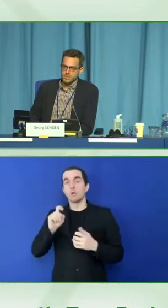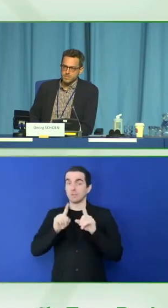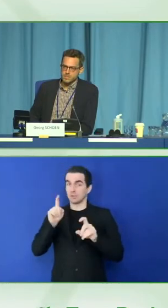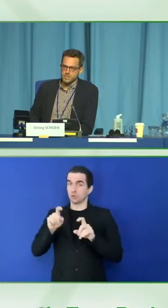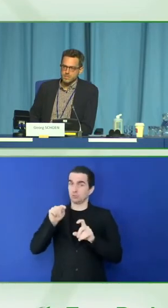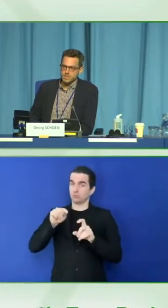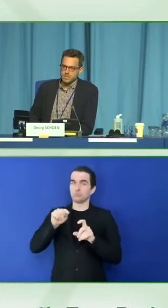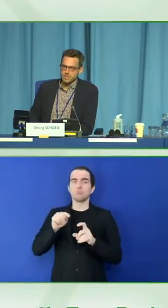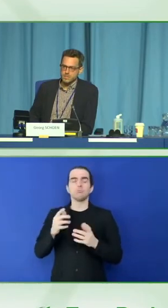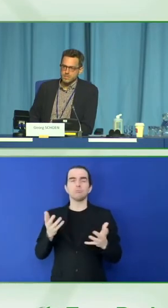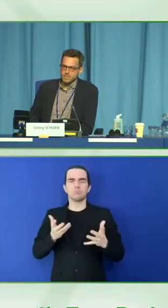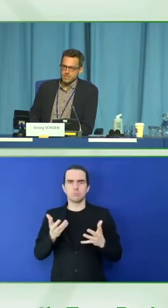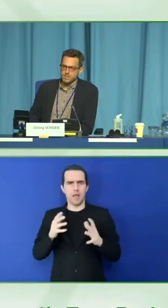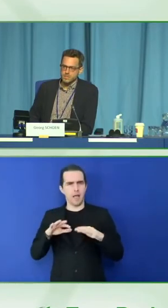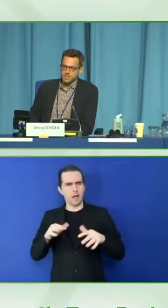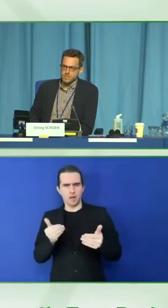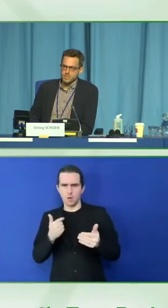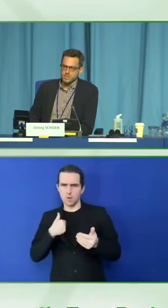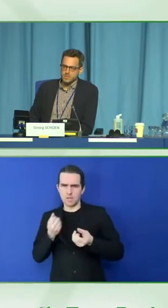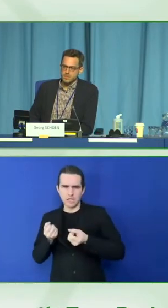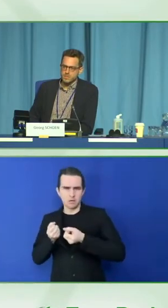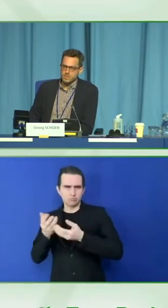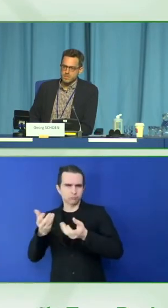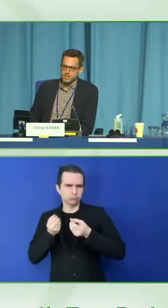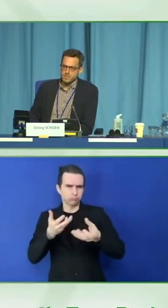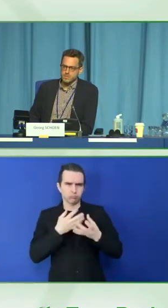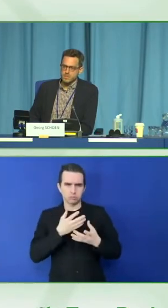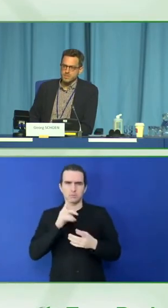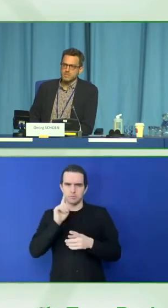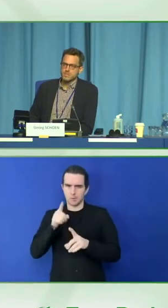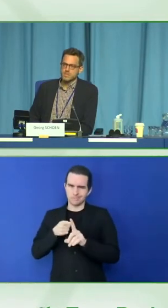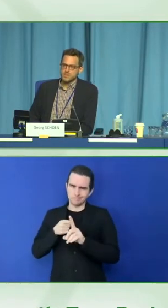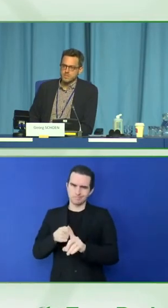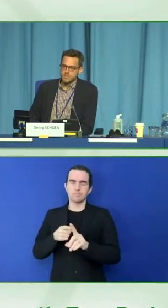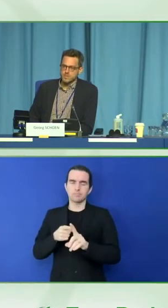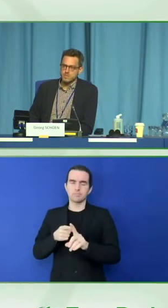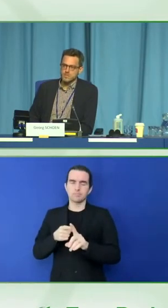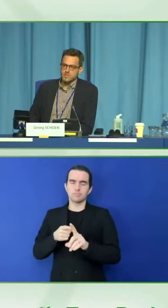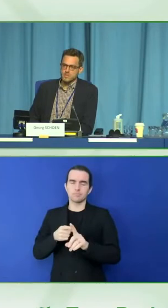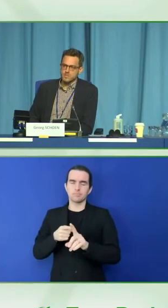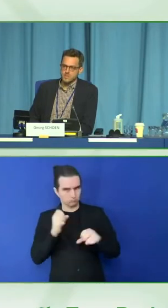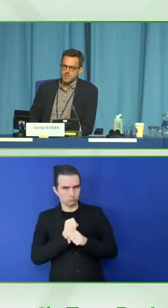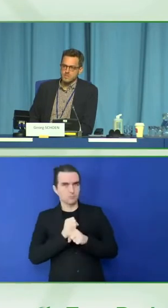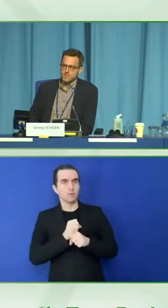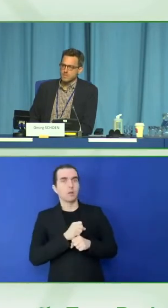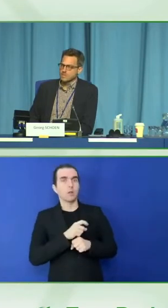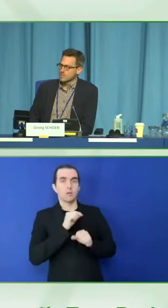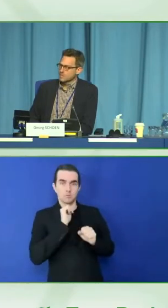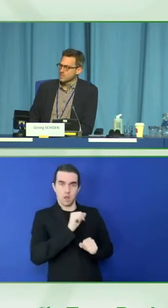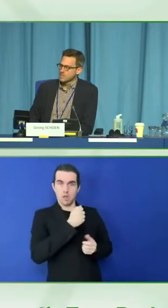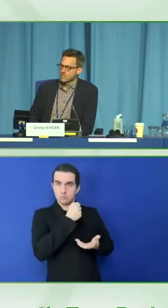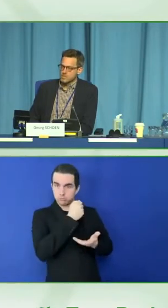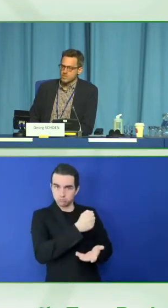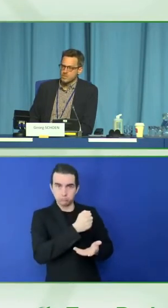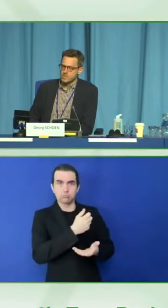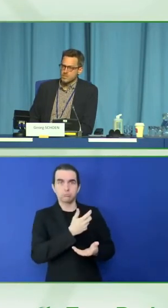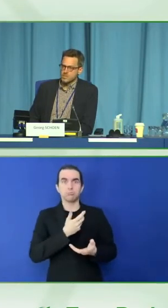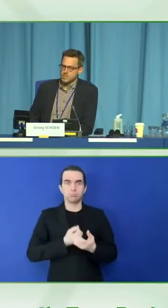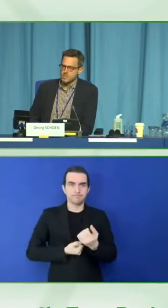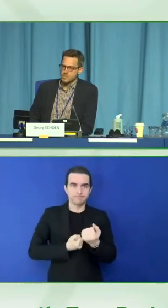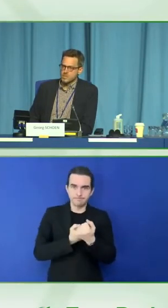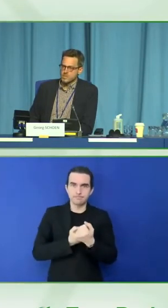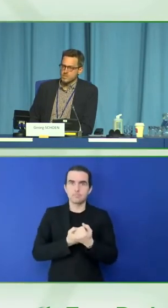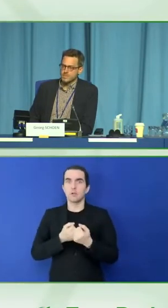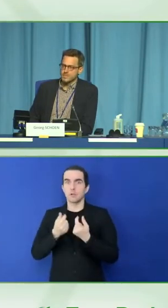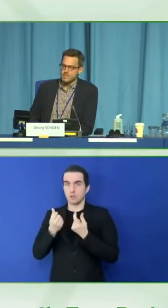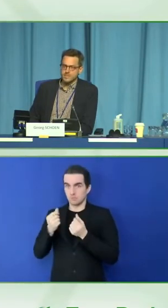think it's the question of the mindset. Disability is seen as something which is, which happens to